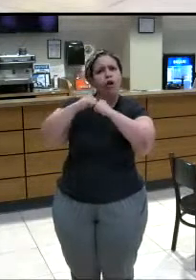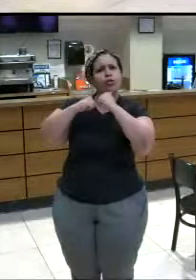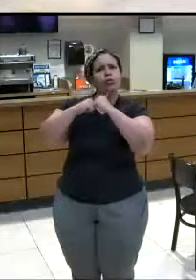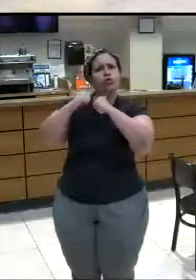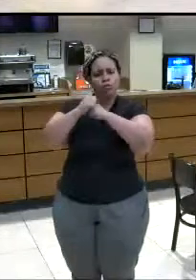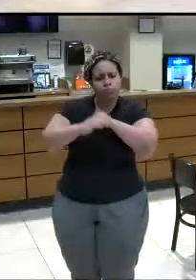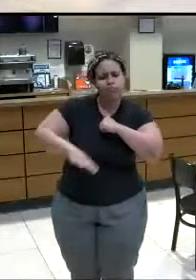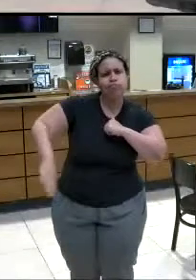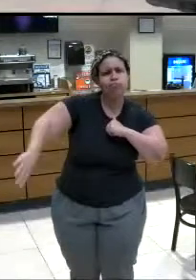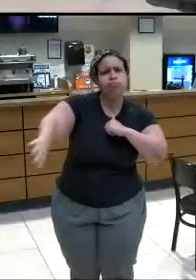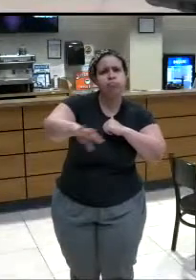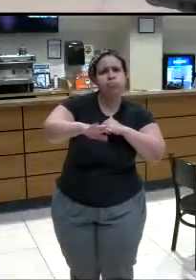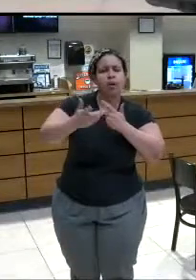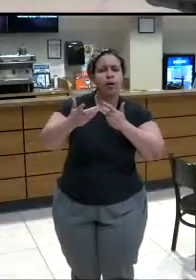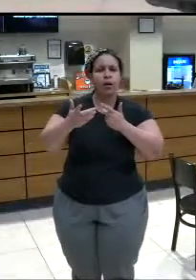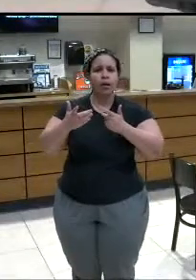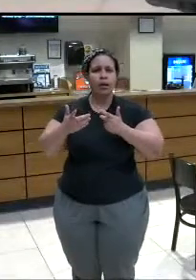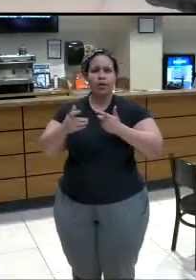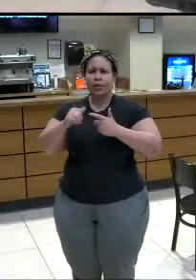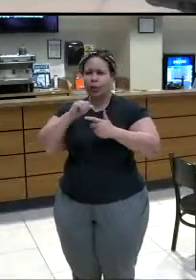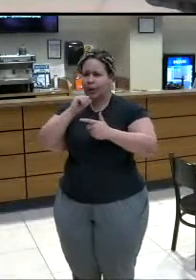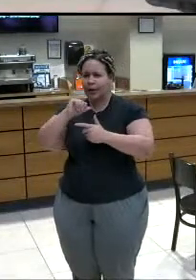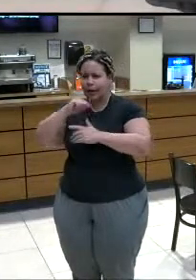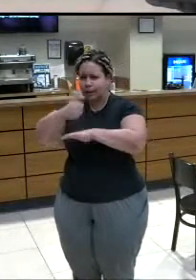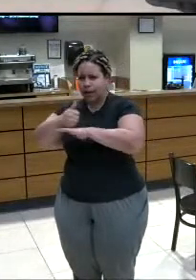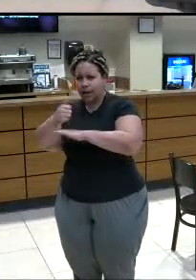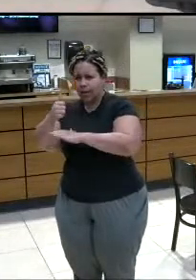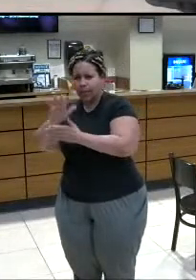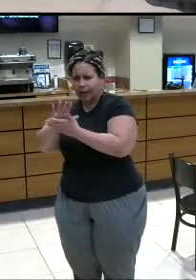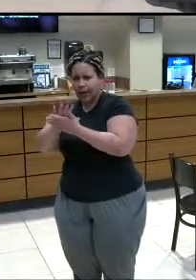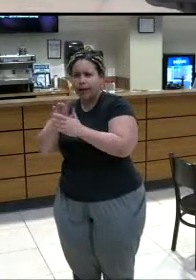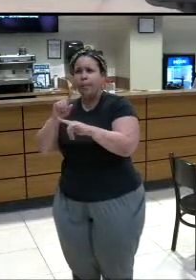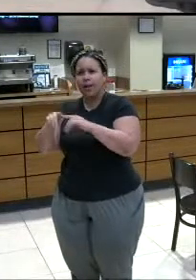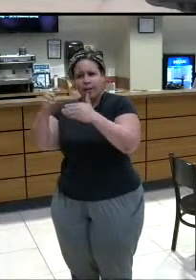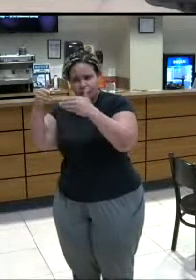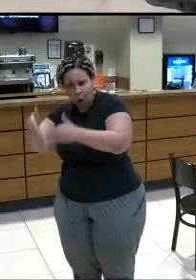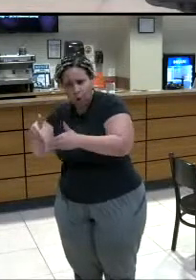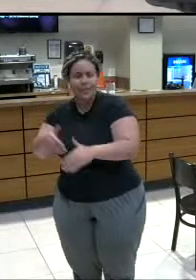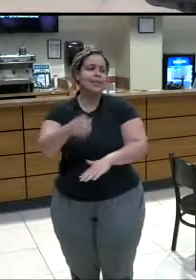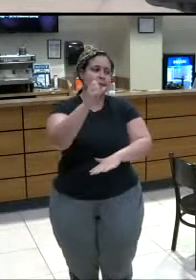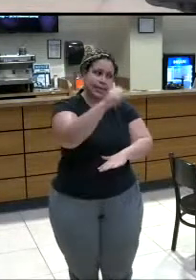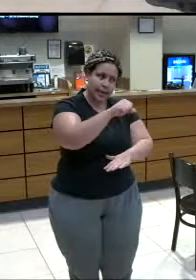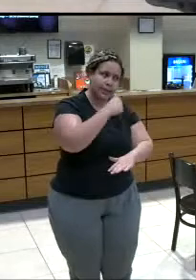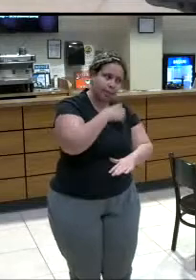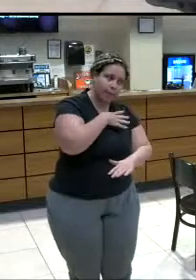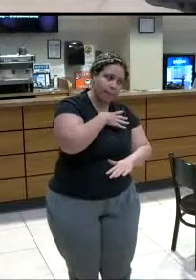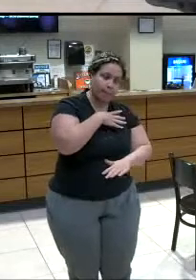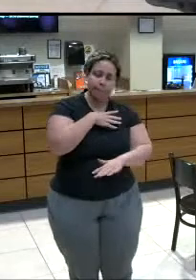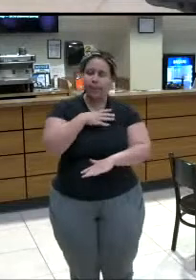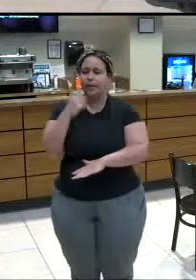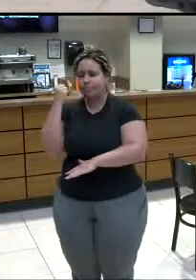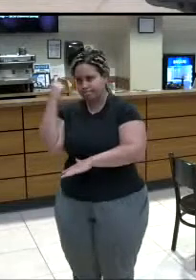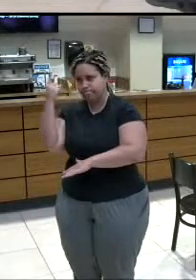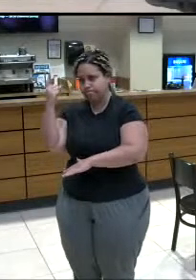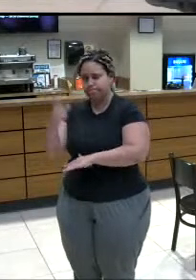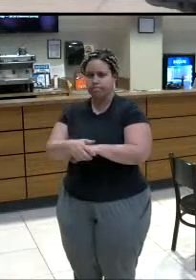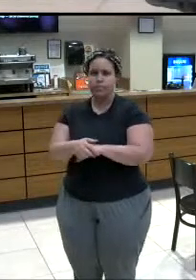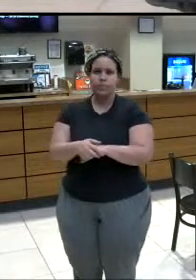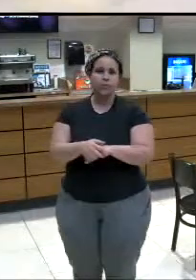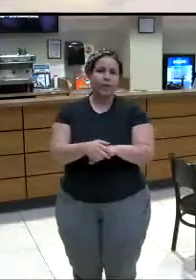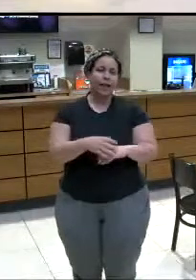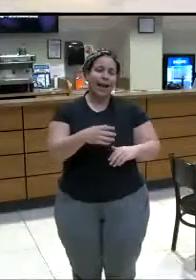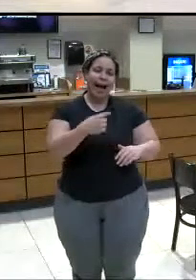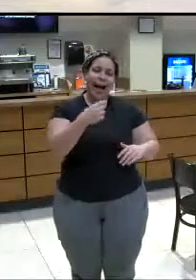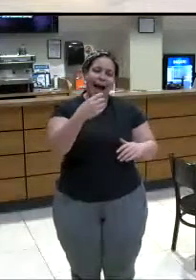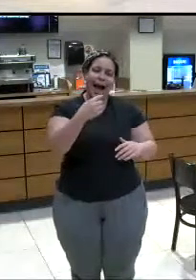not the implementing the academy, it's implementing the academy focused on these Focused. things. Yes, Okay, ma'am. thank Yep. you. I Mhm. understand now. Thank you very much. And I was going to say